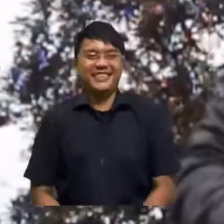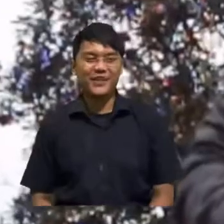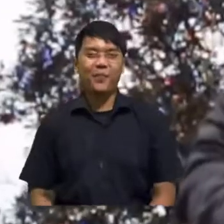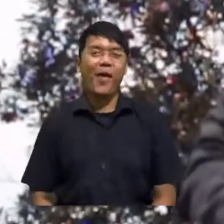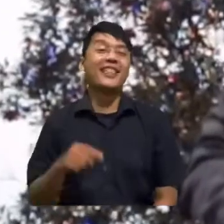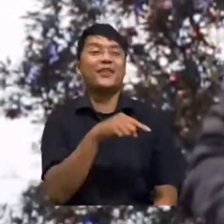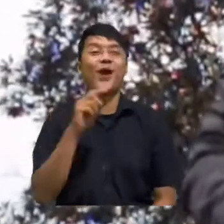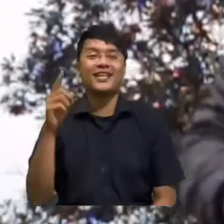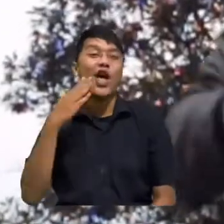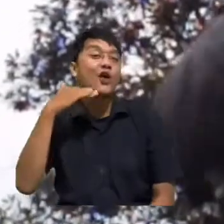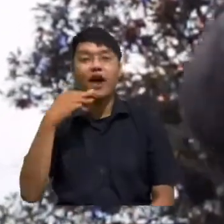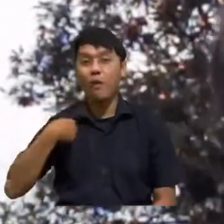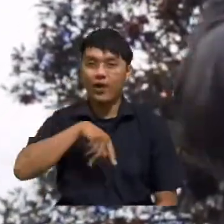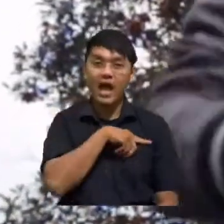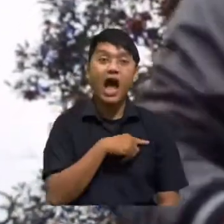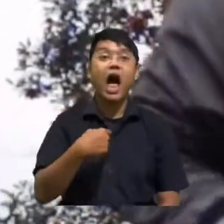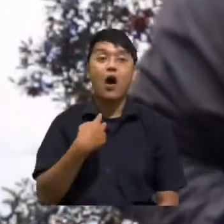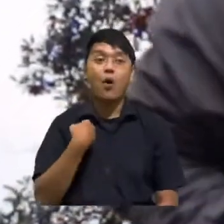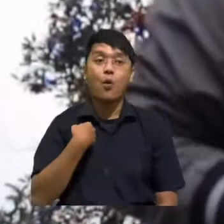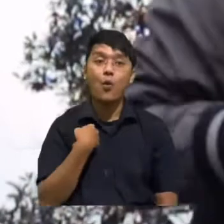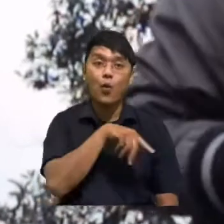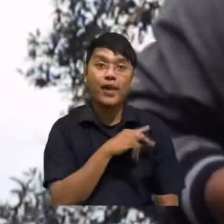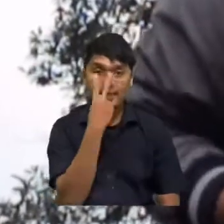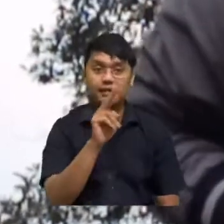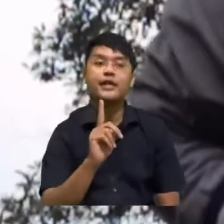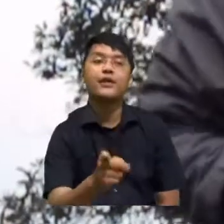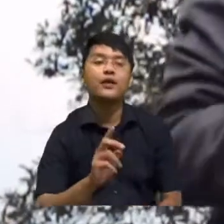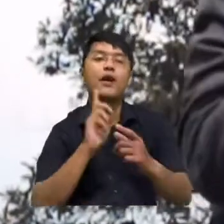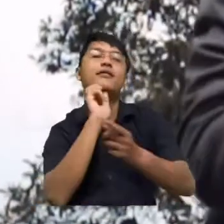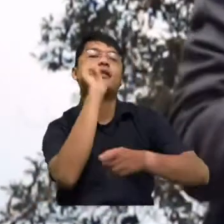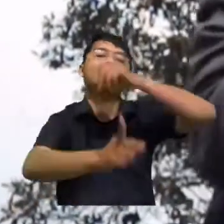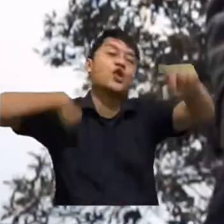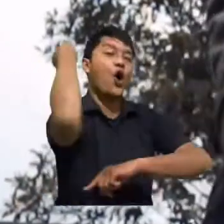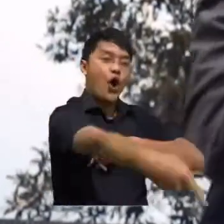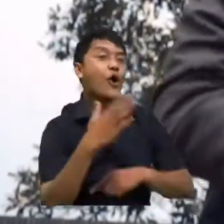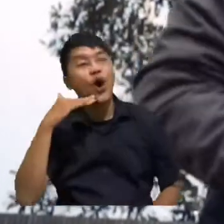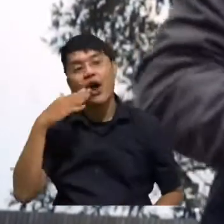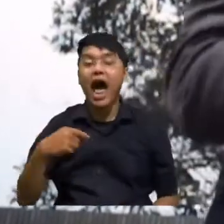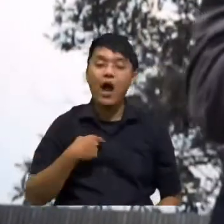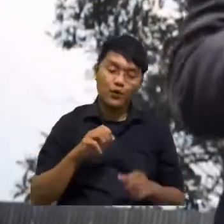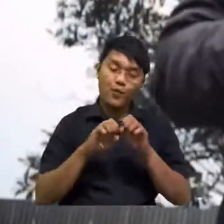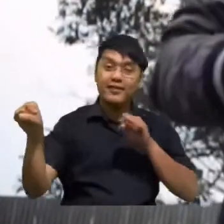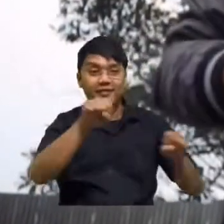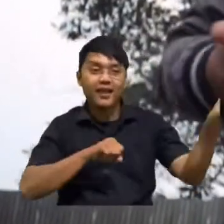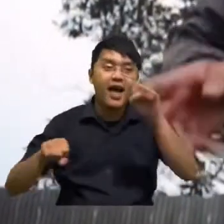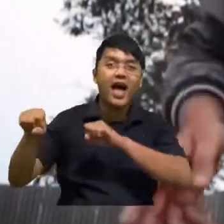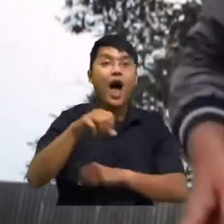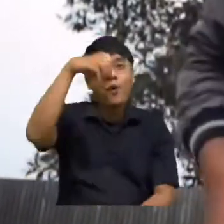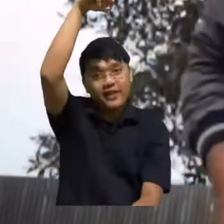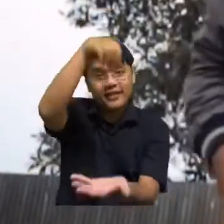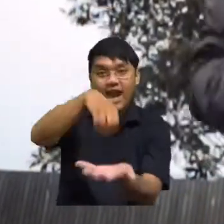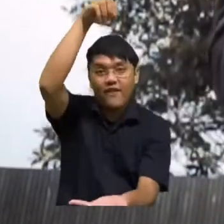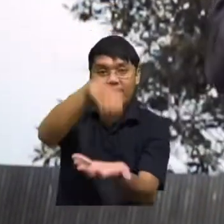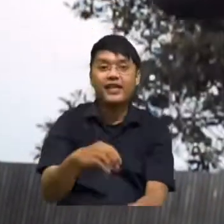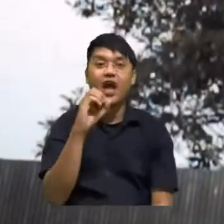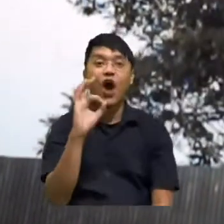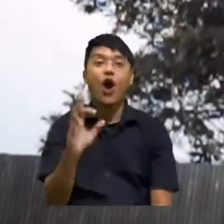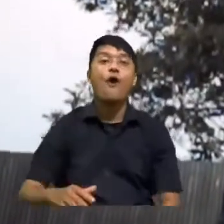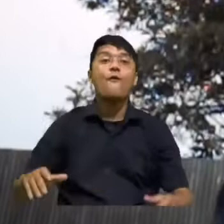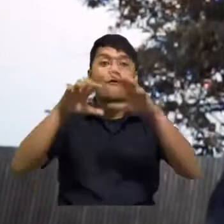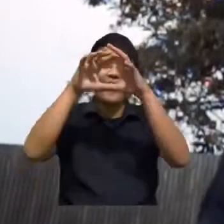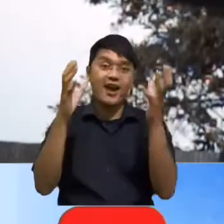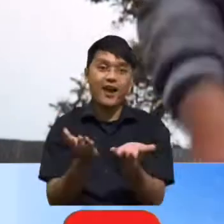It's one story about us. We'll see you in my next story. And excuse me, I want to make an experiment about the gravity of the earth.